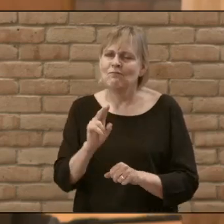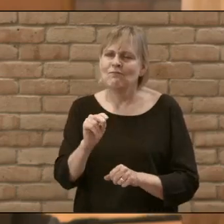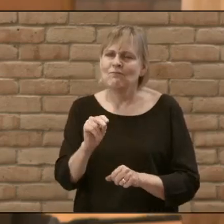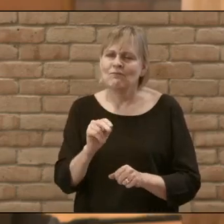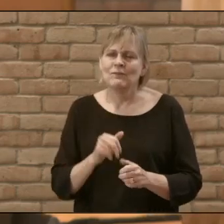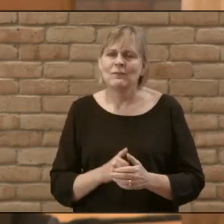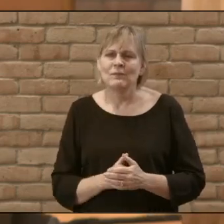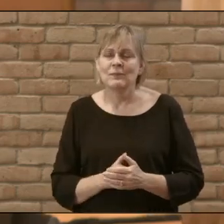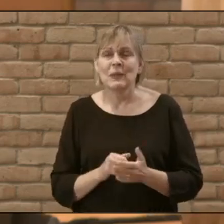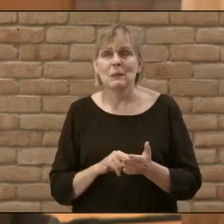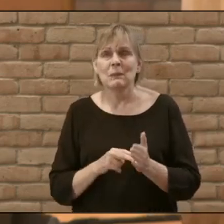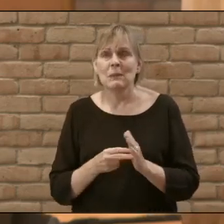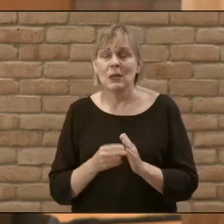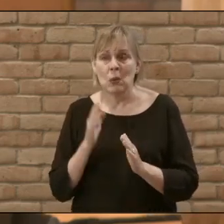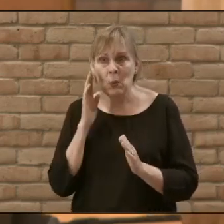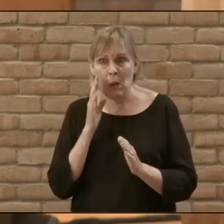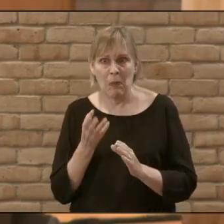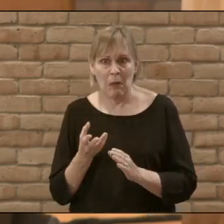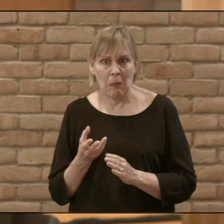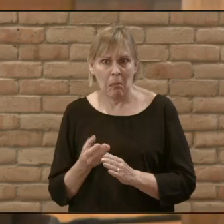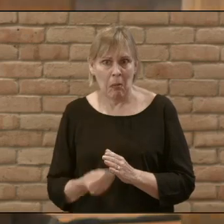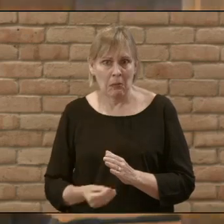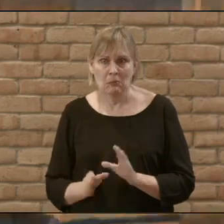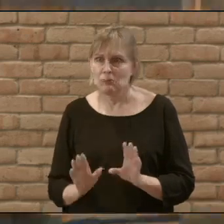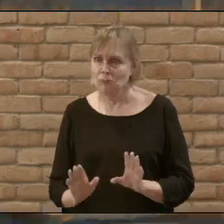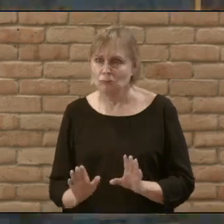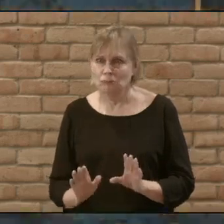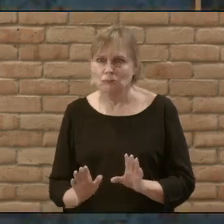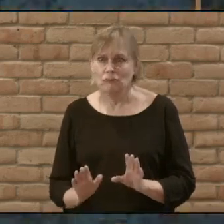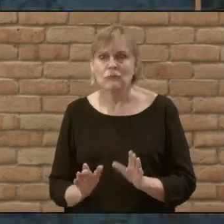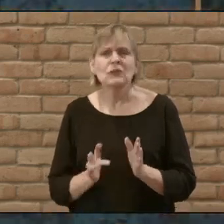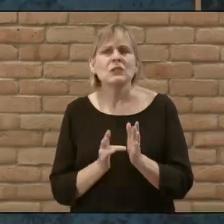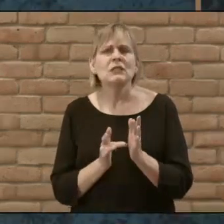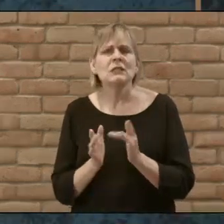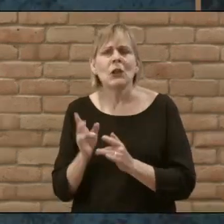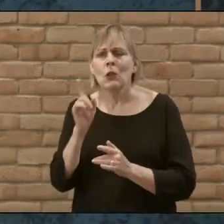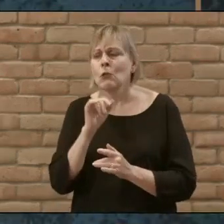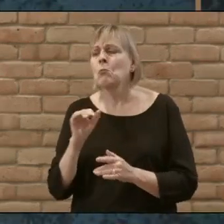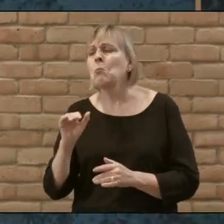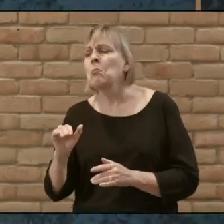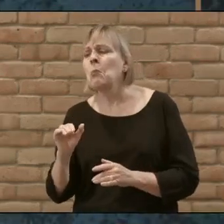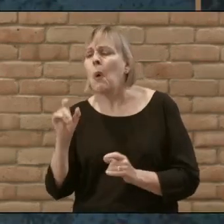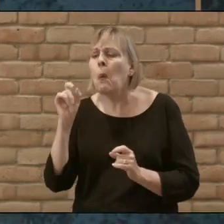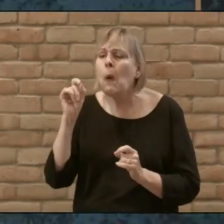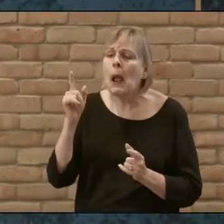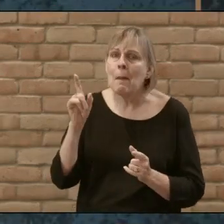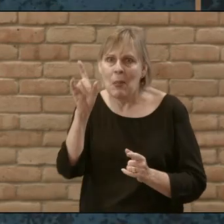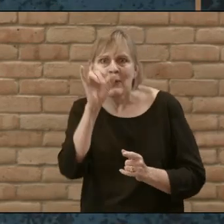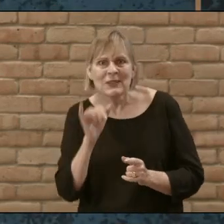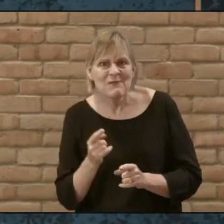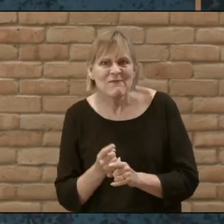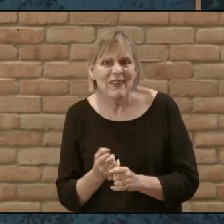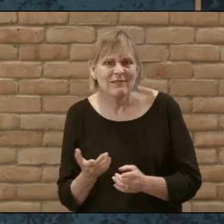in the sense that she's utterly lost look at him it looks like he's about to wake her up doesn't it